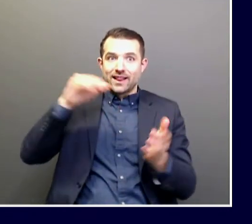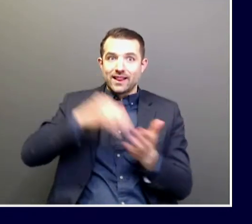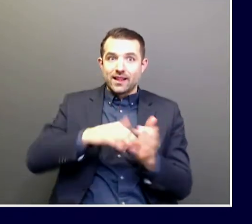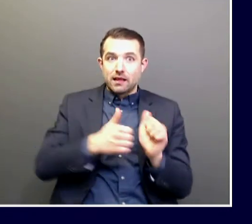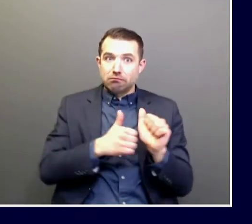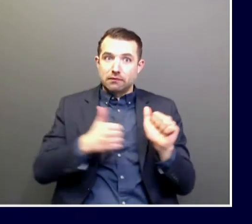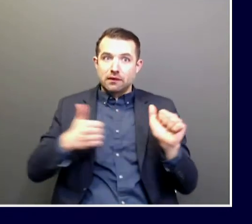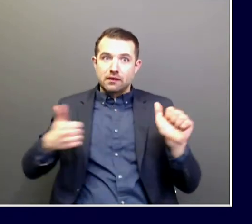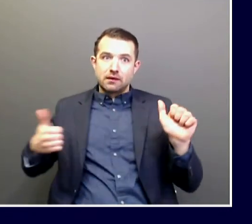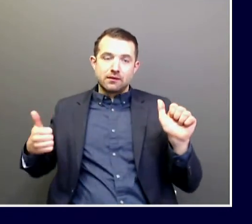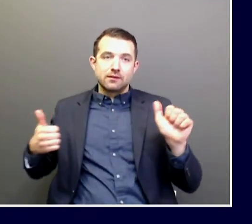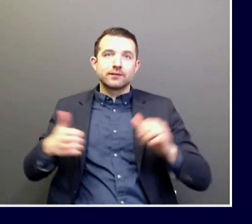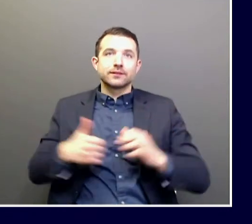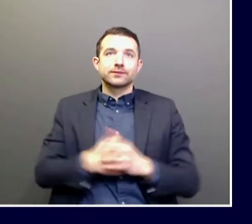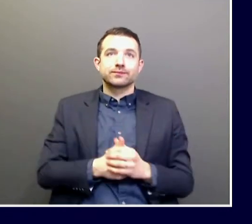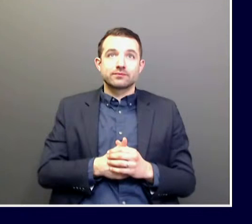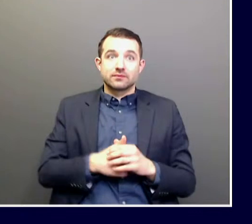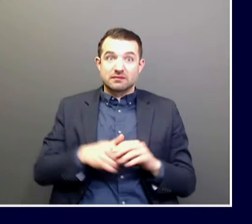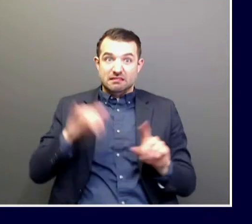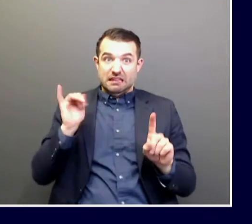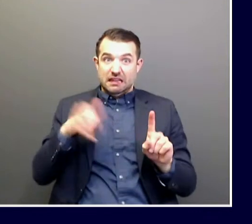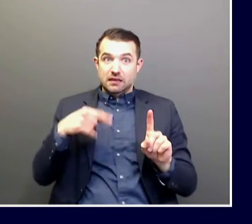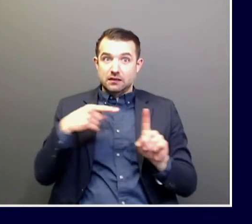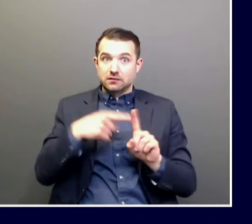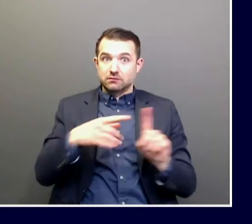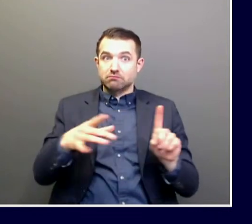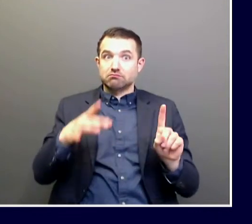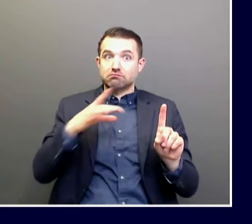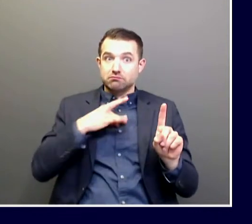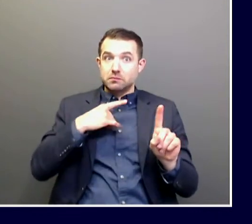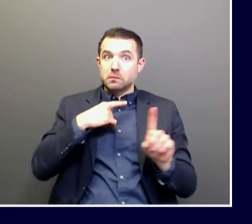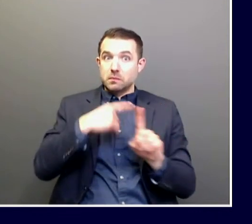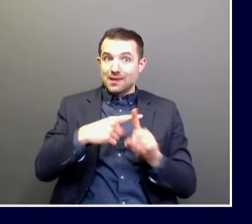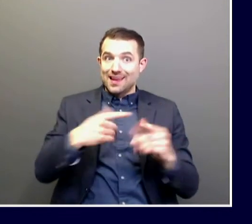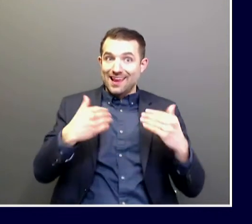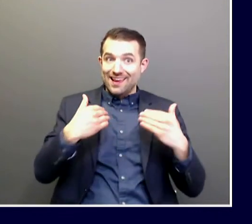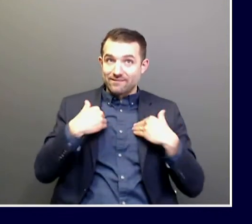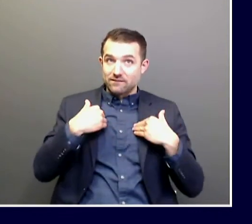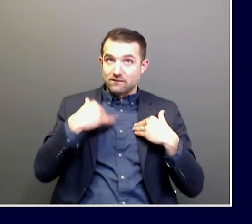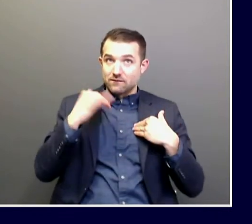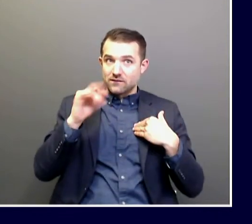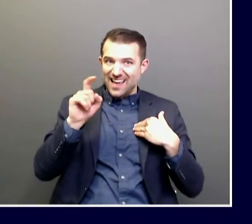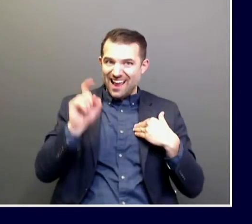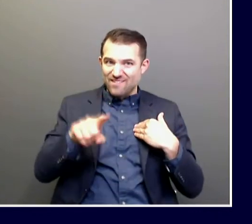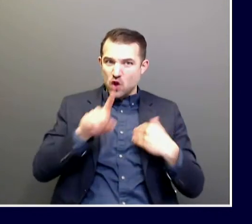of positive cases that need to be confirmed, correct?